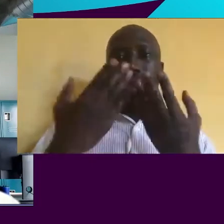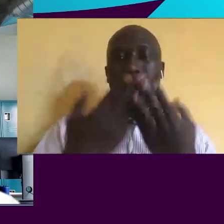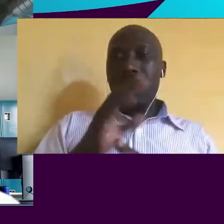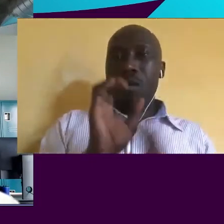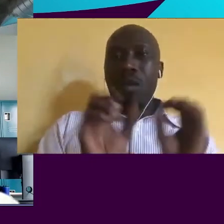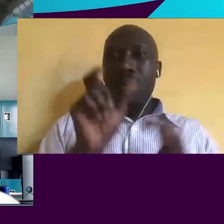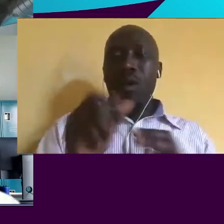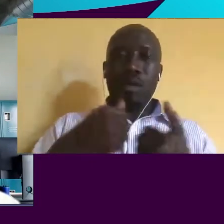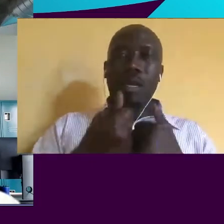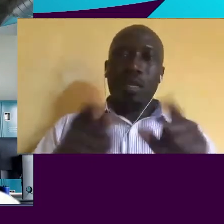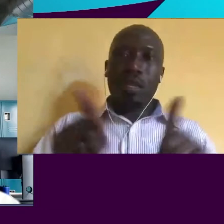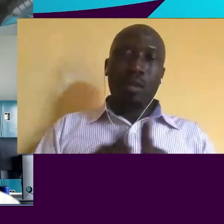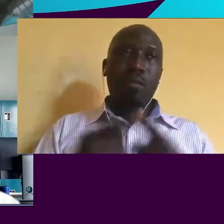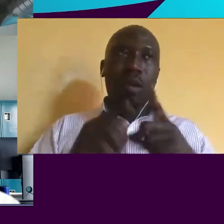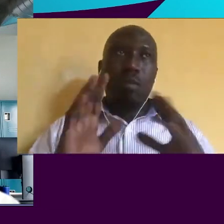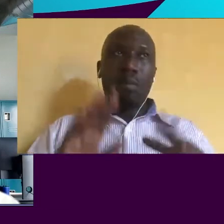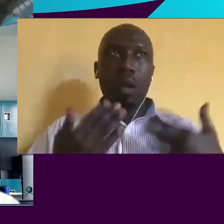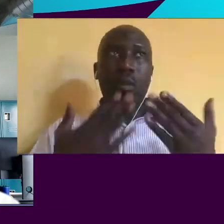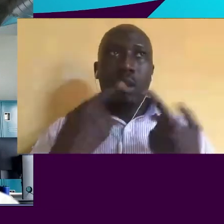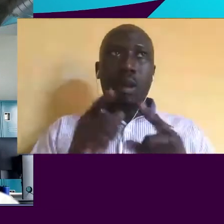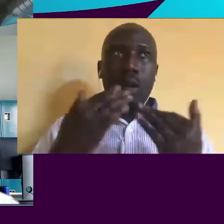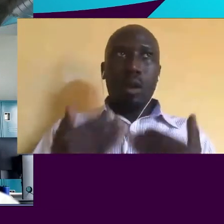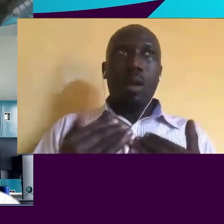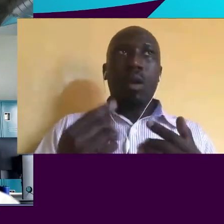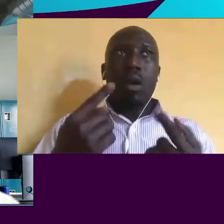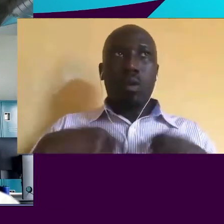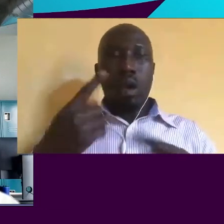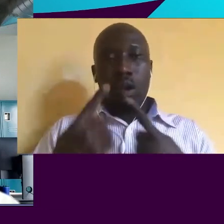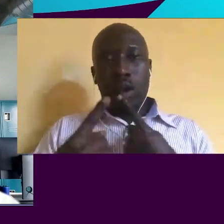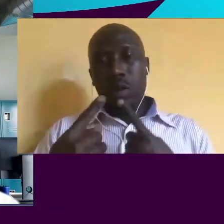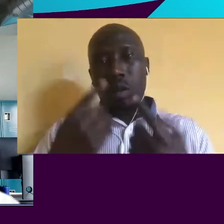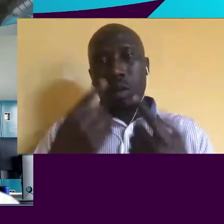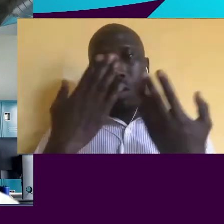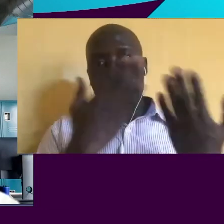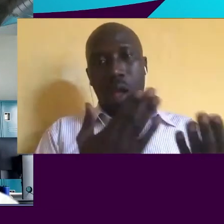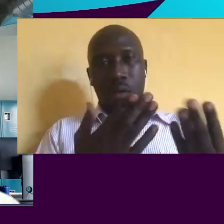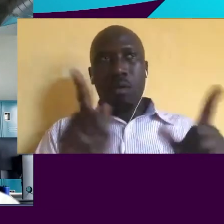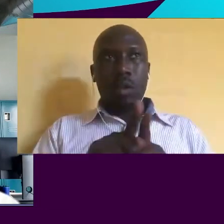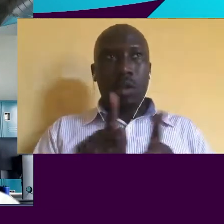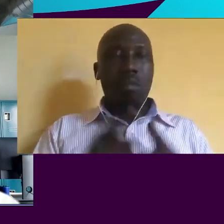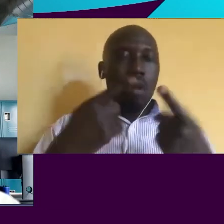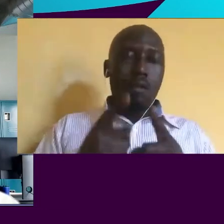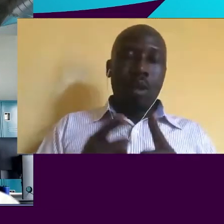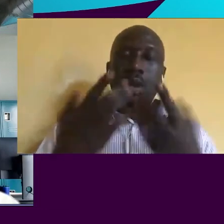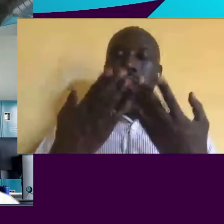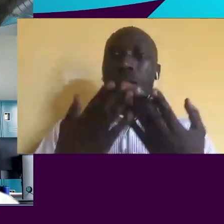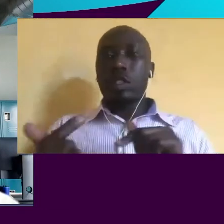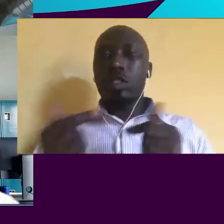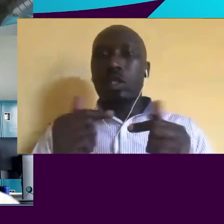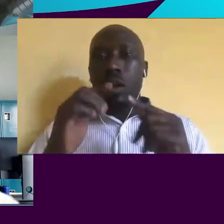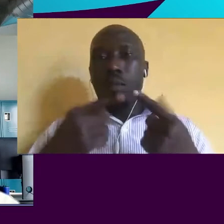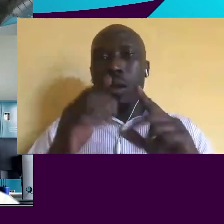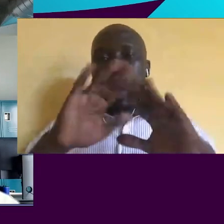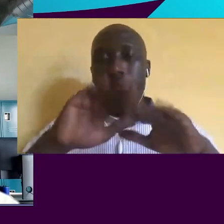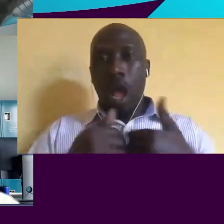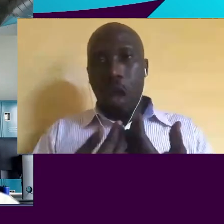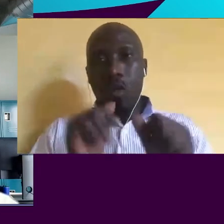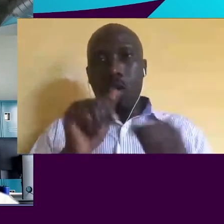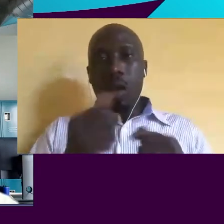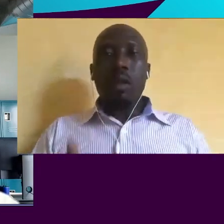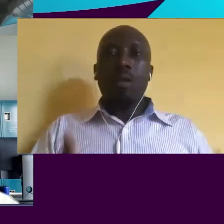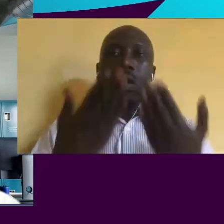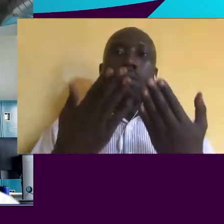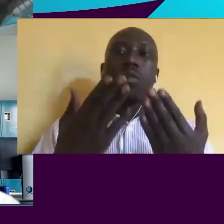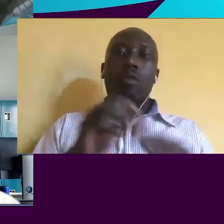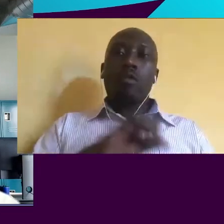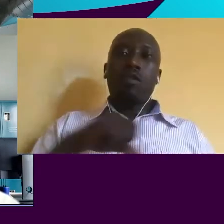that right now we're talking, we're having various conversations about how we can advance female participation in sport